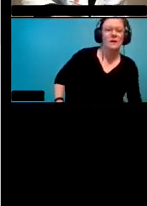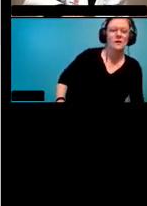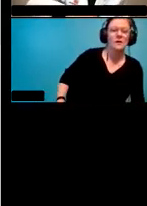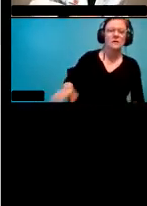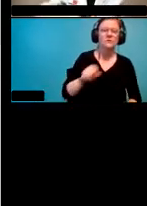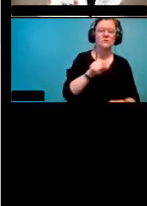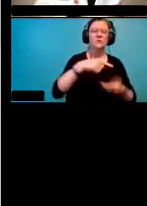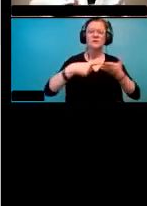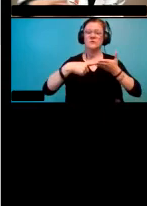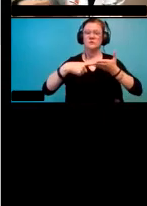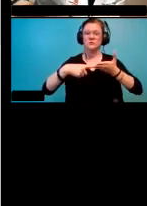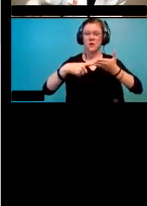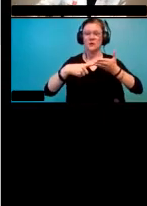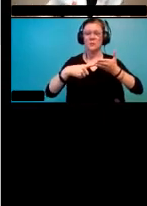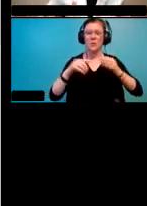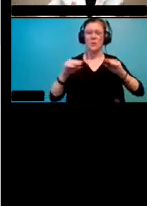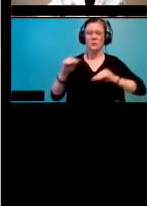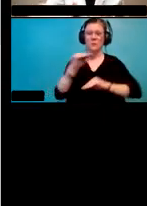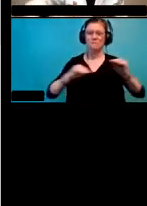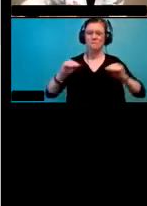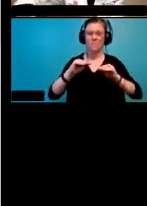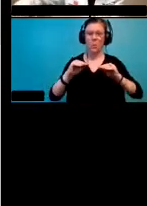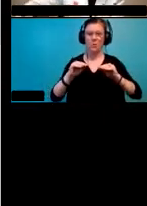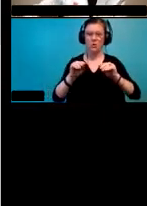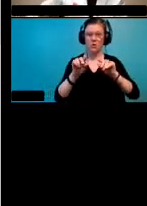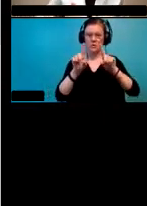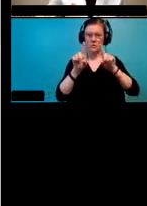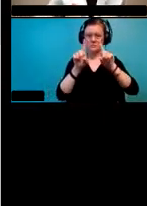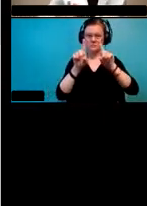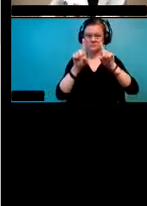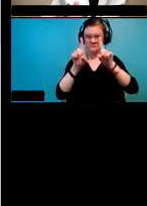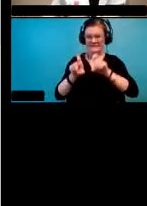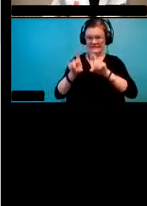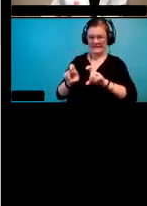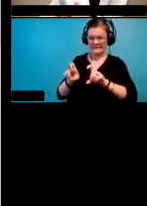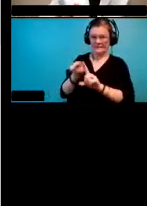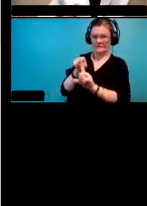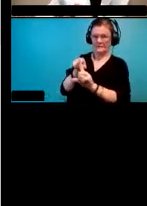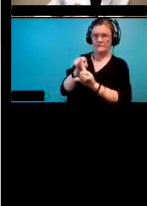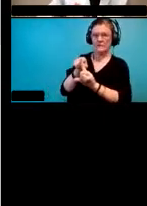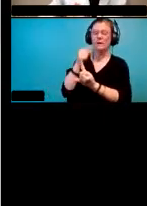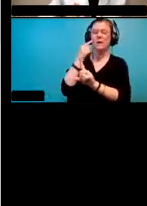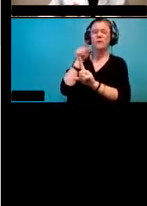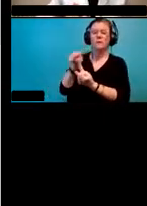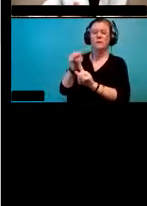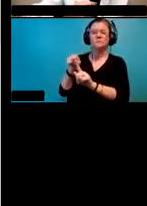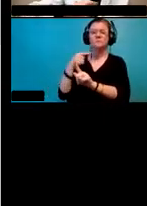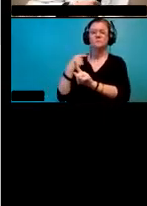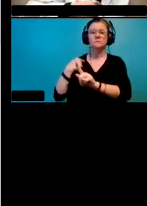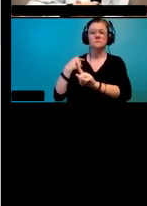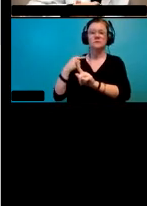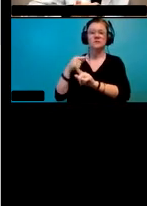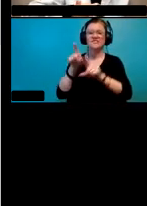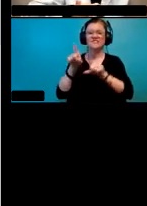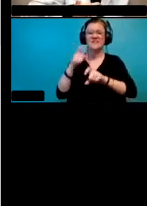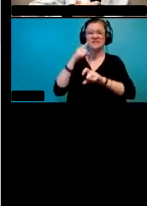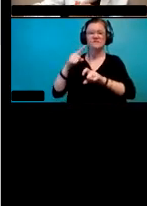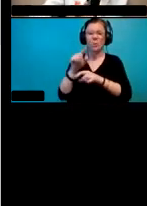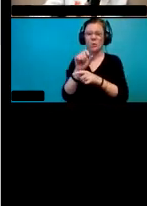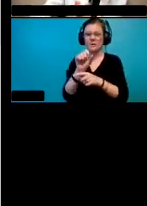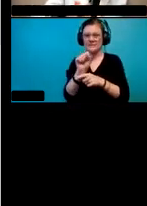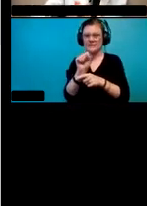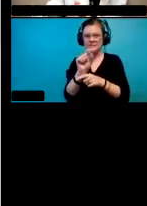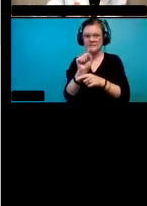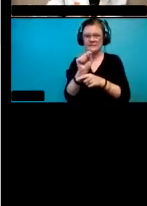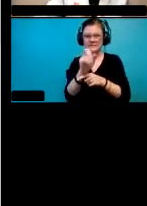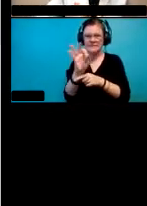my patient's arm and moving it around. And what I'm feeling for is any type of